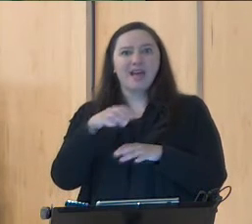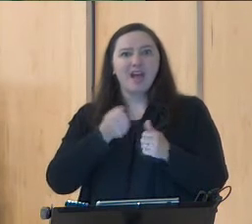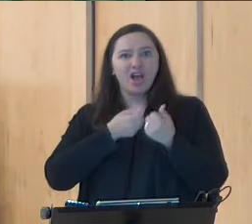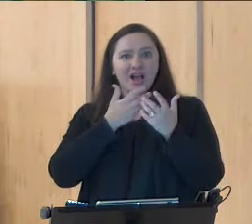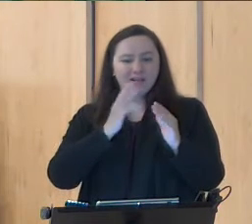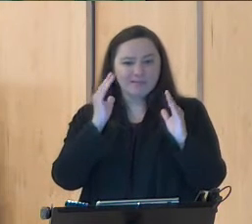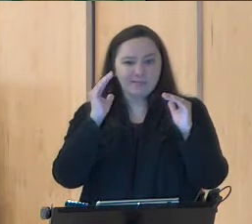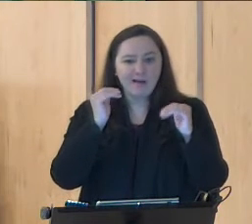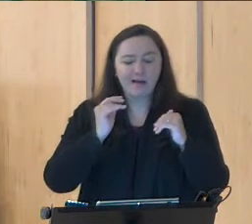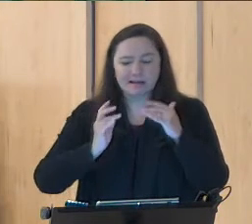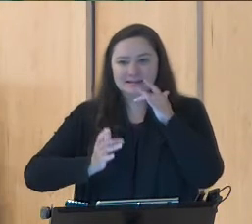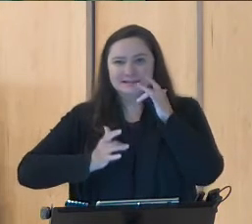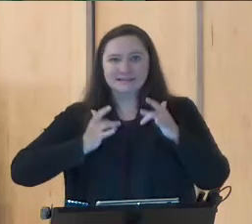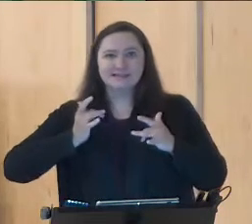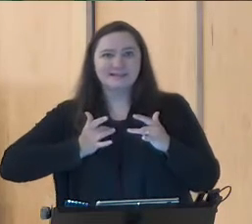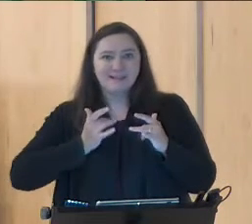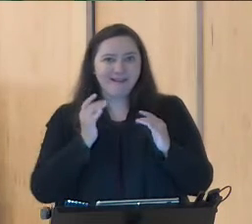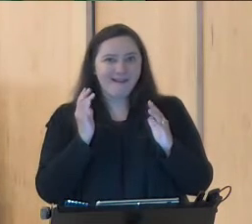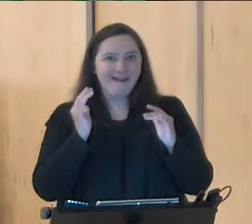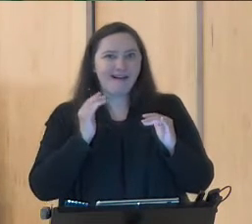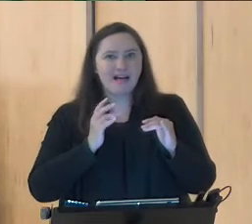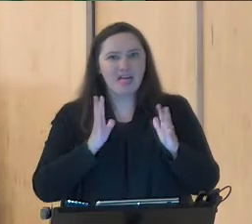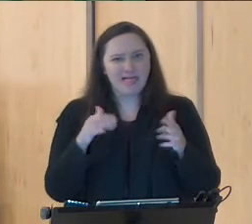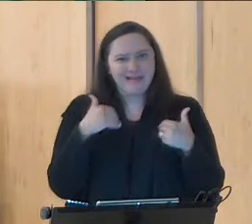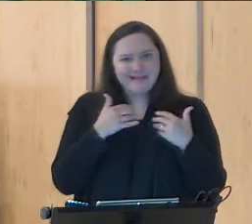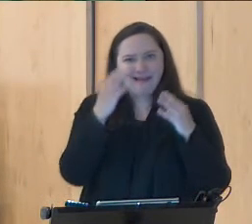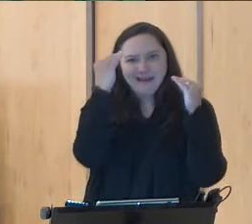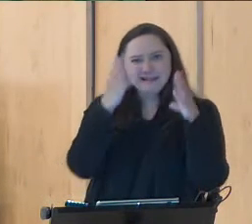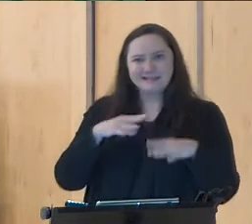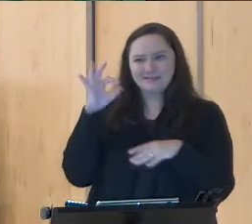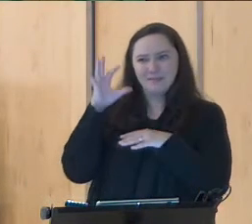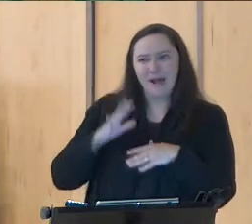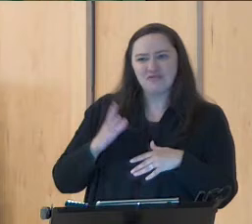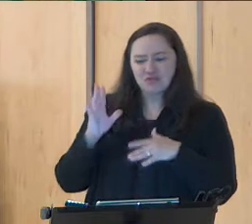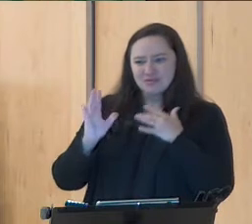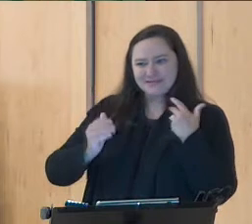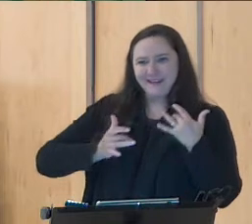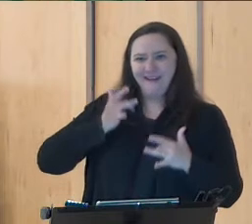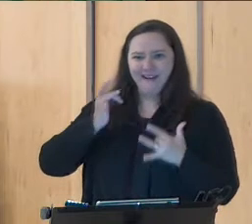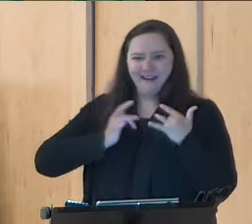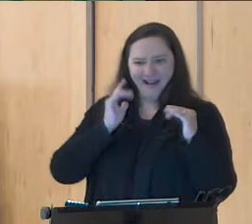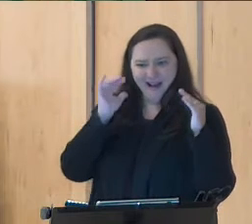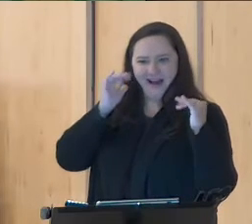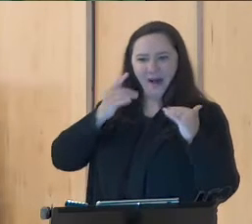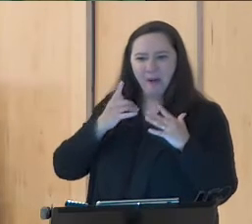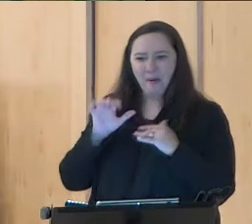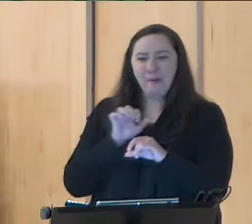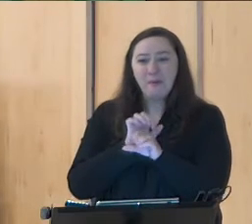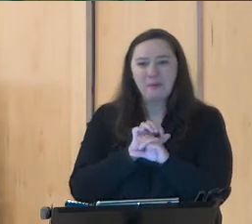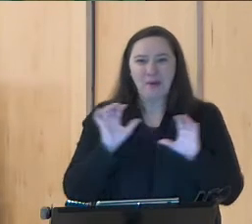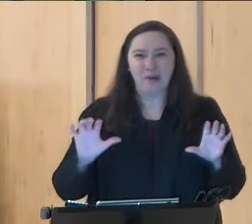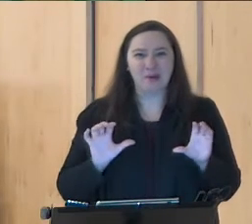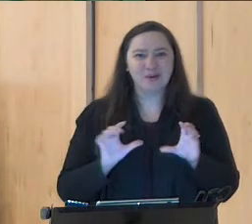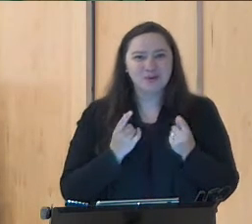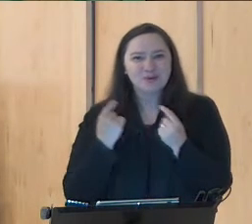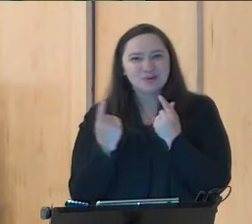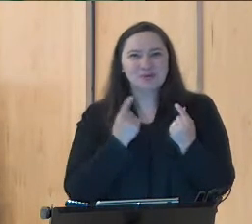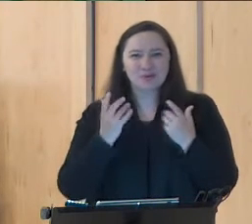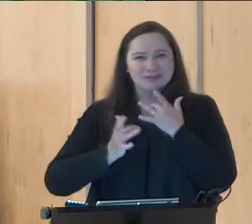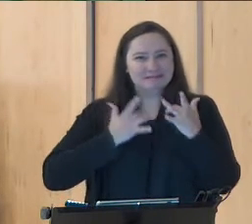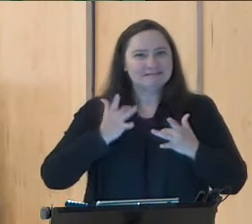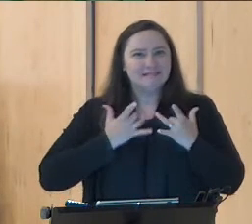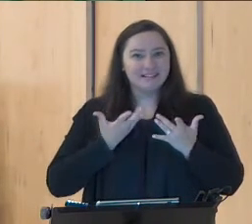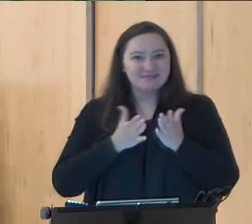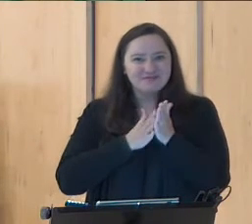Young pastors and teachers have exciting expectations about the work they will do in the congregation to which the Lord has